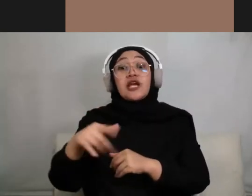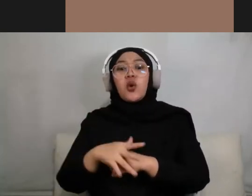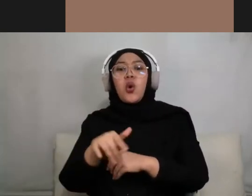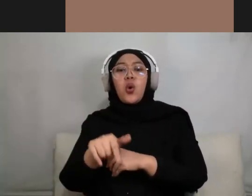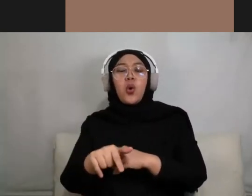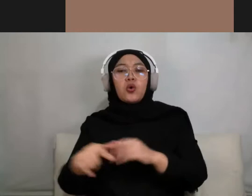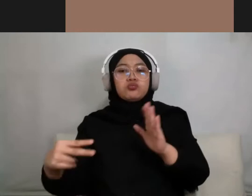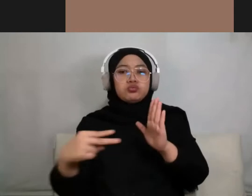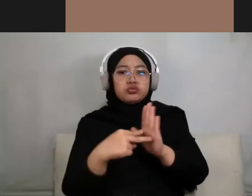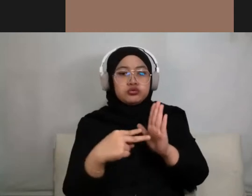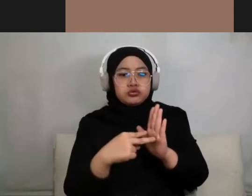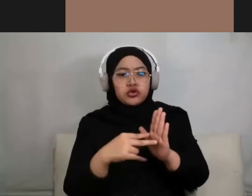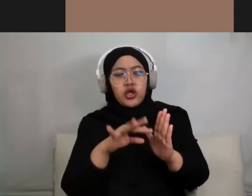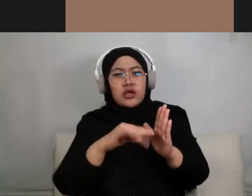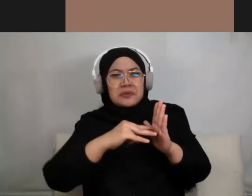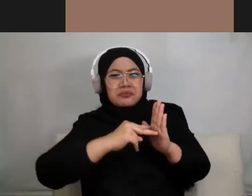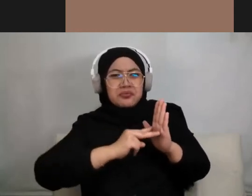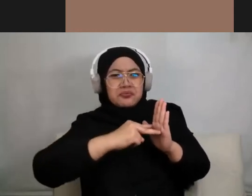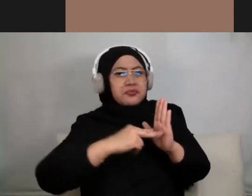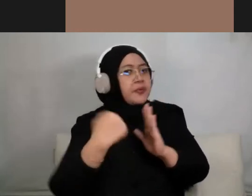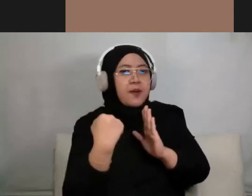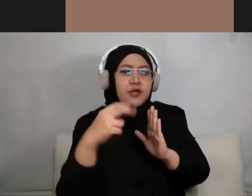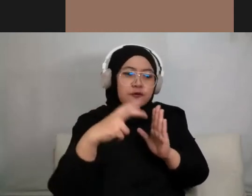the alarm. So